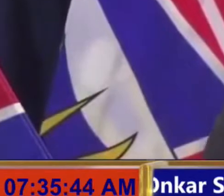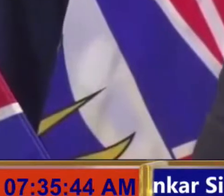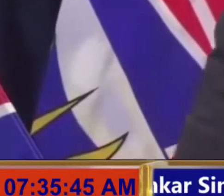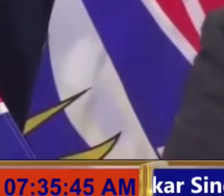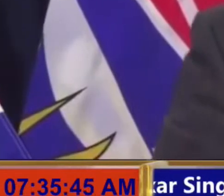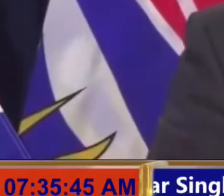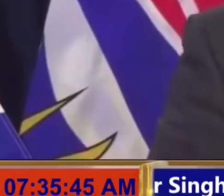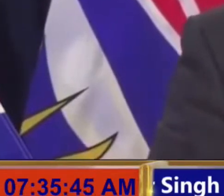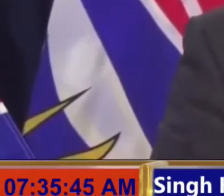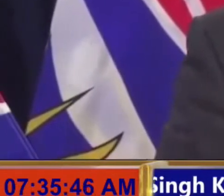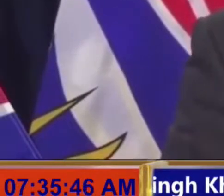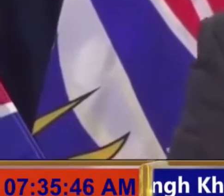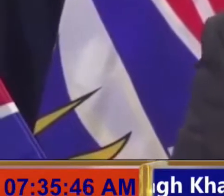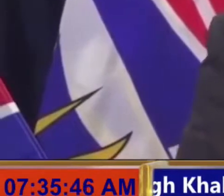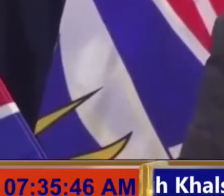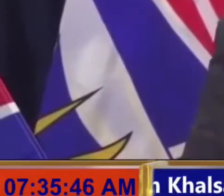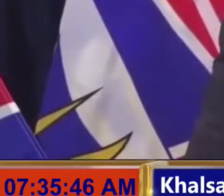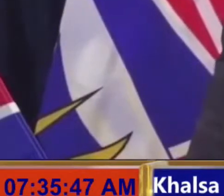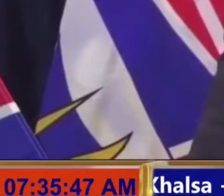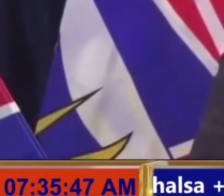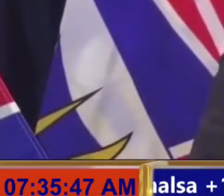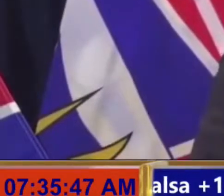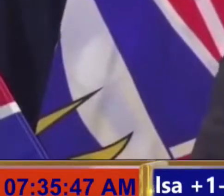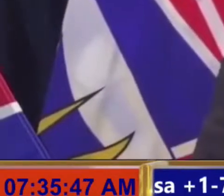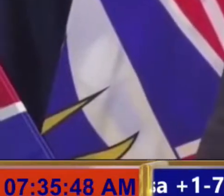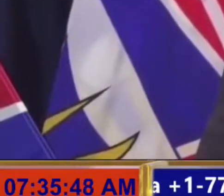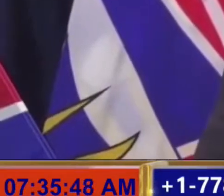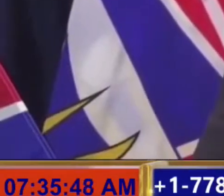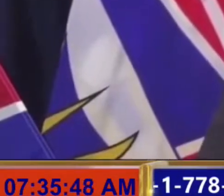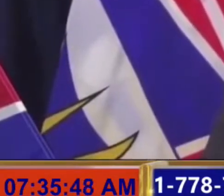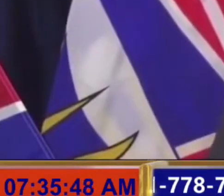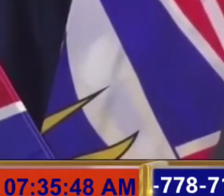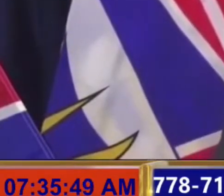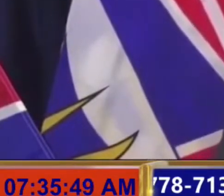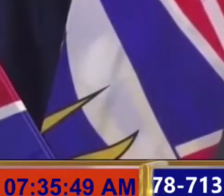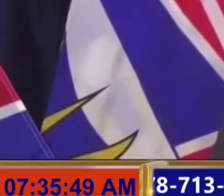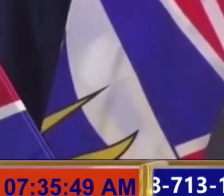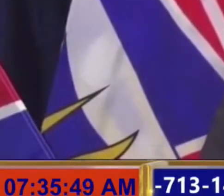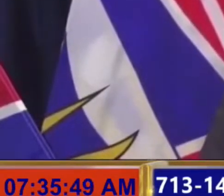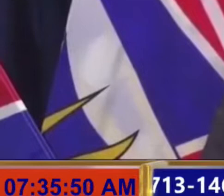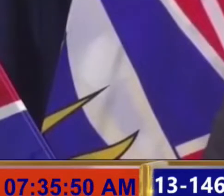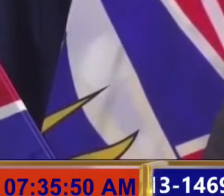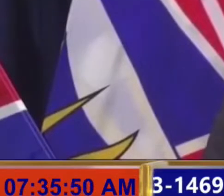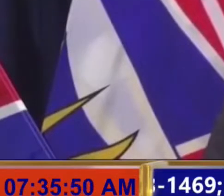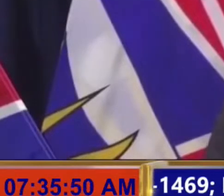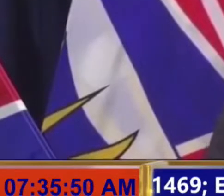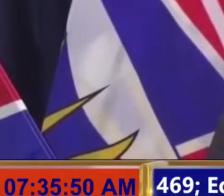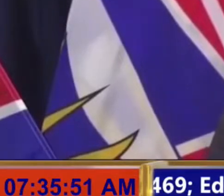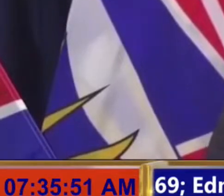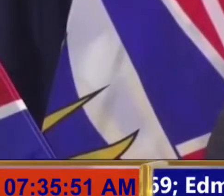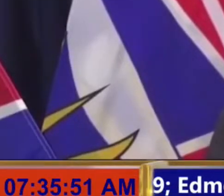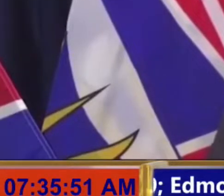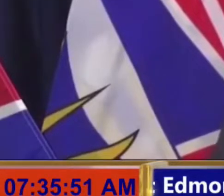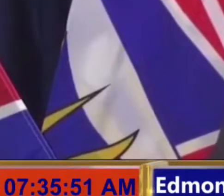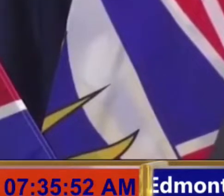storms and flooding, we are also extending the provincial state of emergency through to the end of day on December